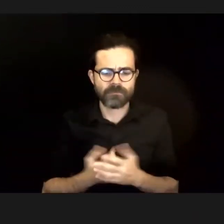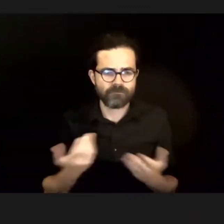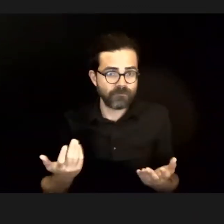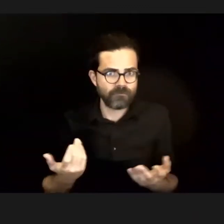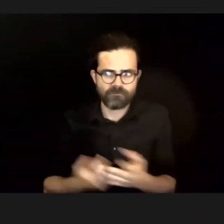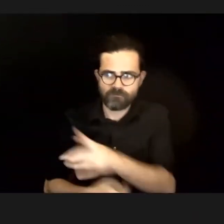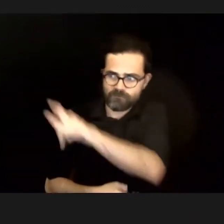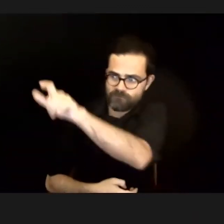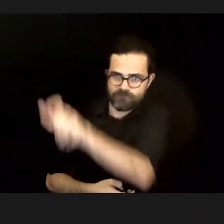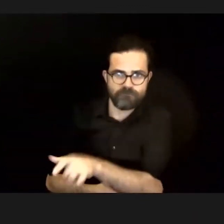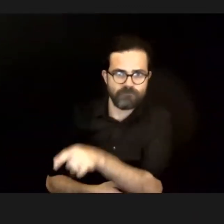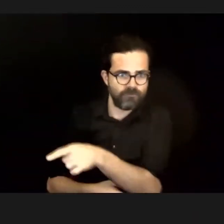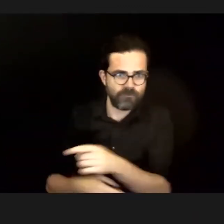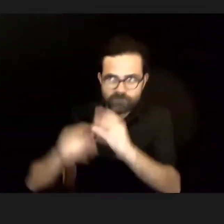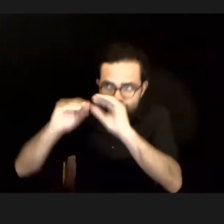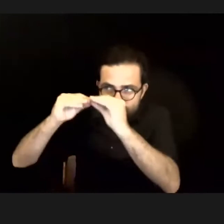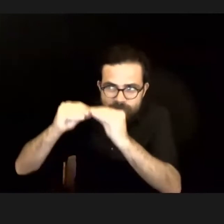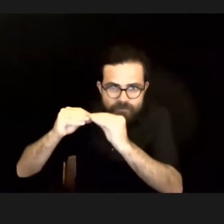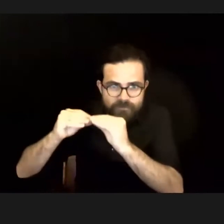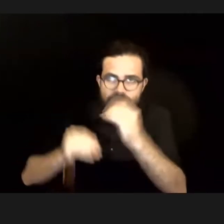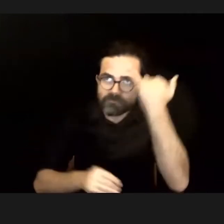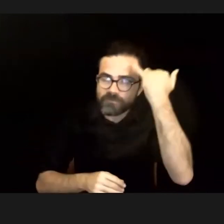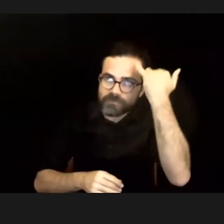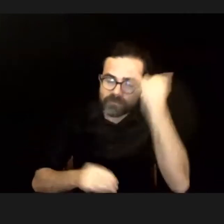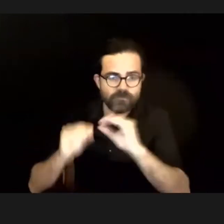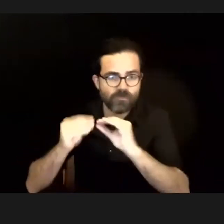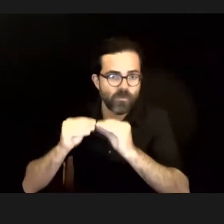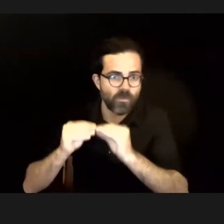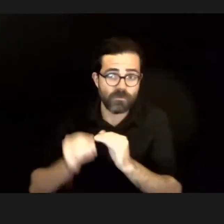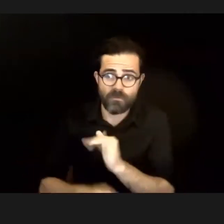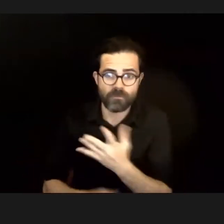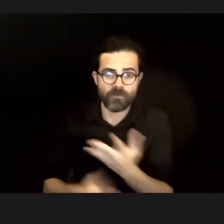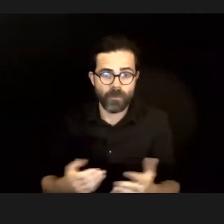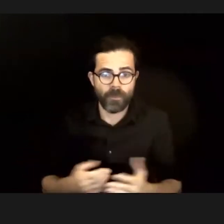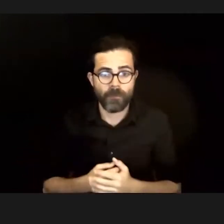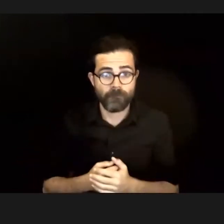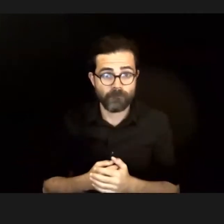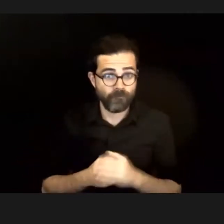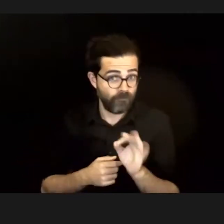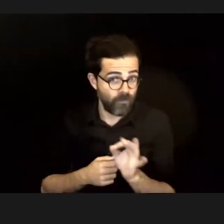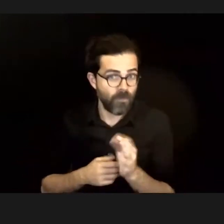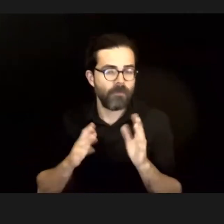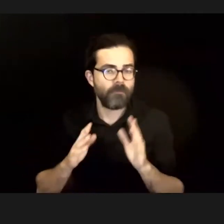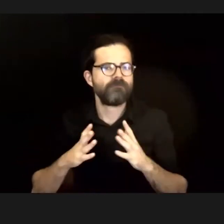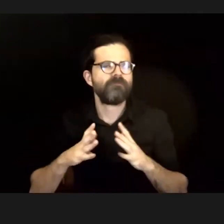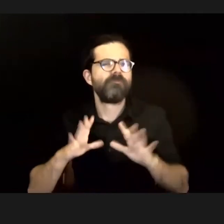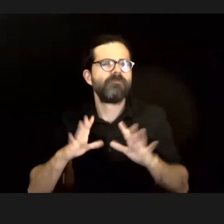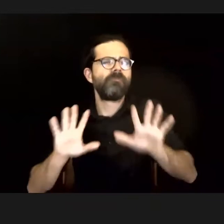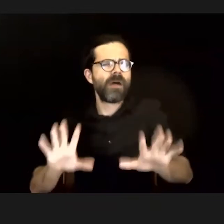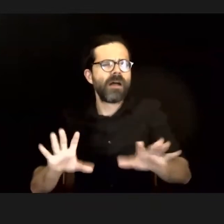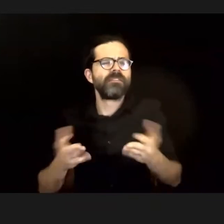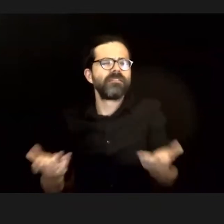But for people, it's not natural that, for instance, when this app that enable me to go